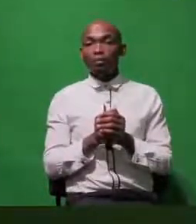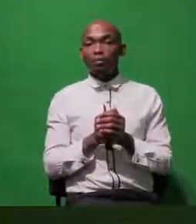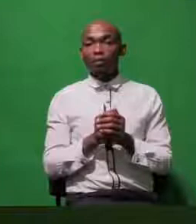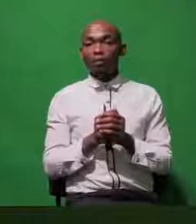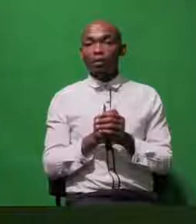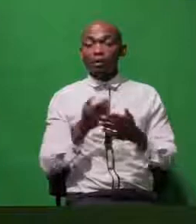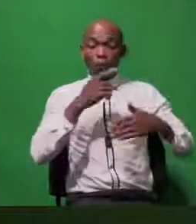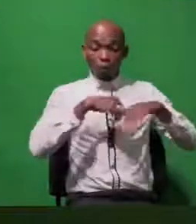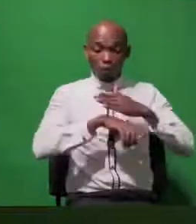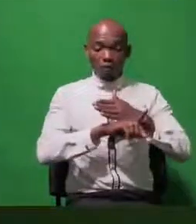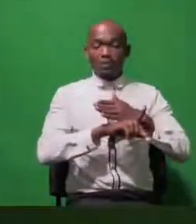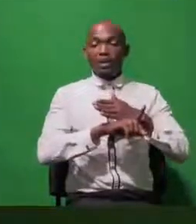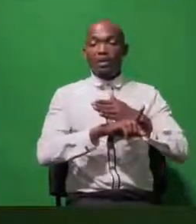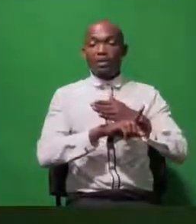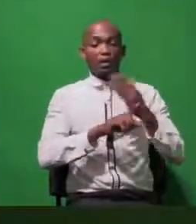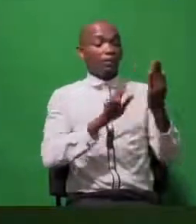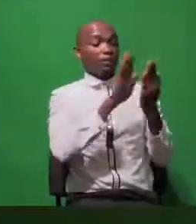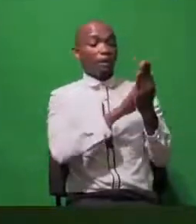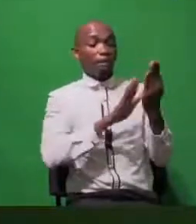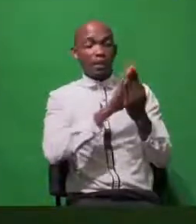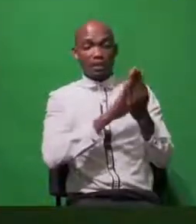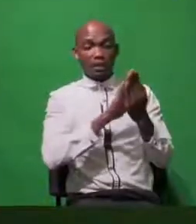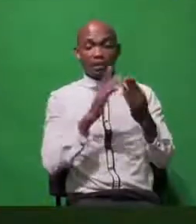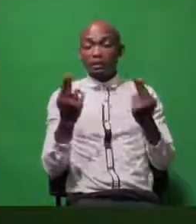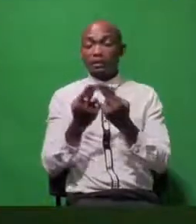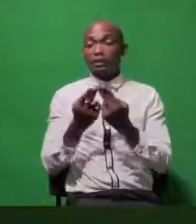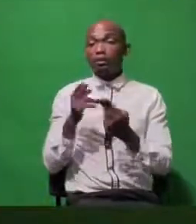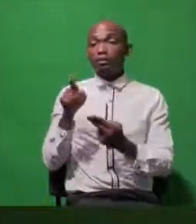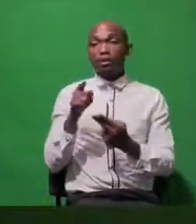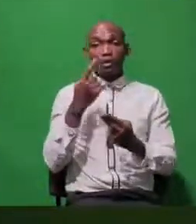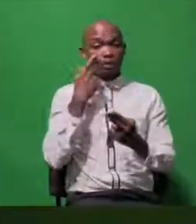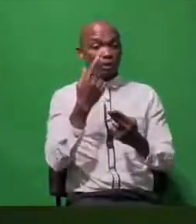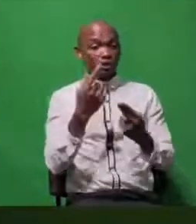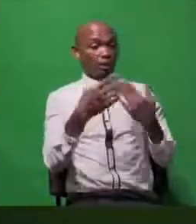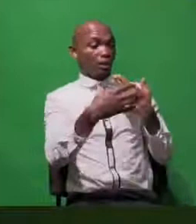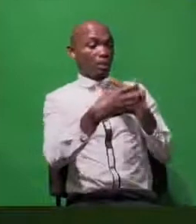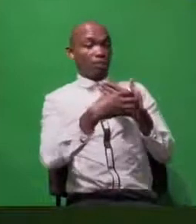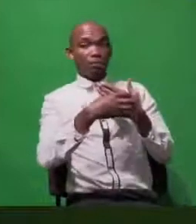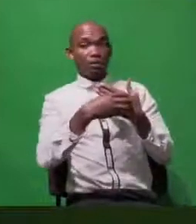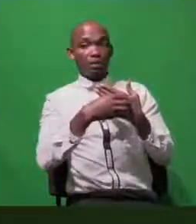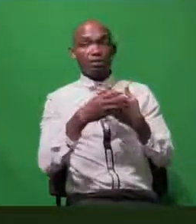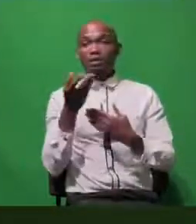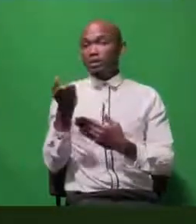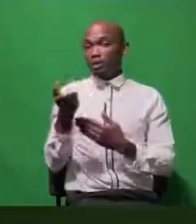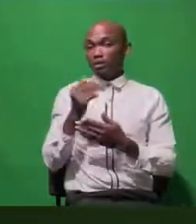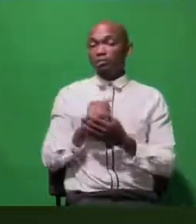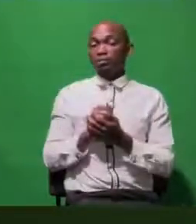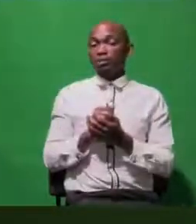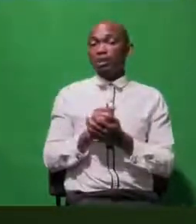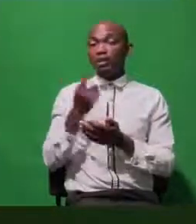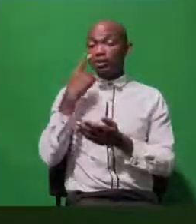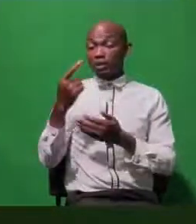within the mirror, like this. You see the image? Can you practice? Can you see the